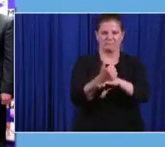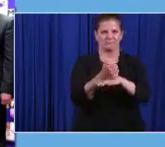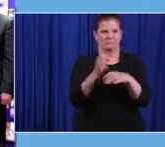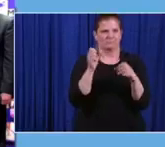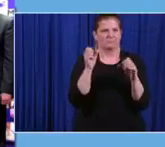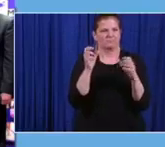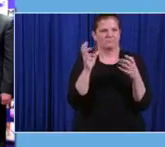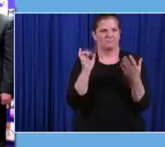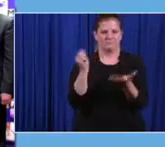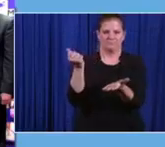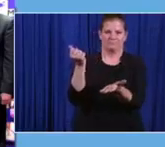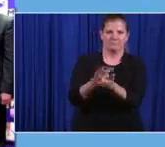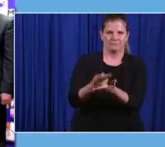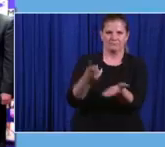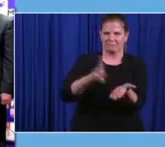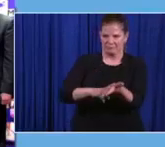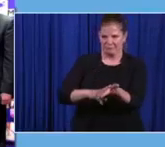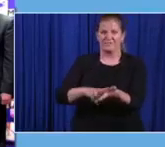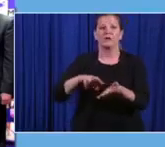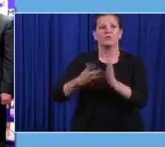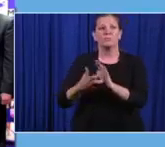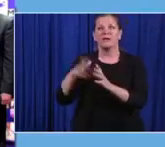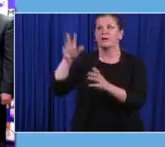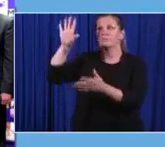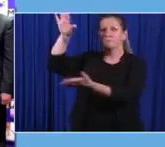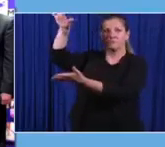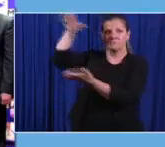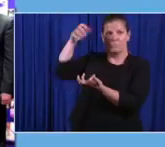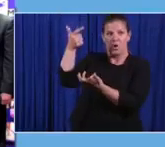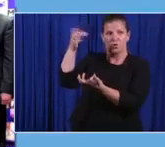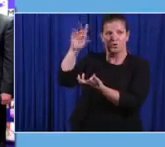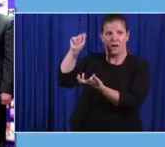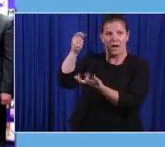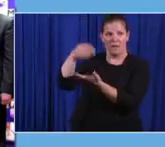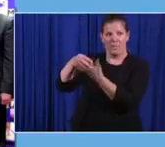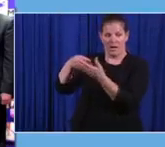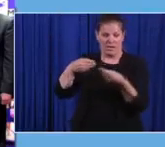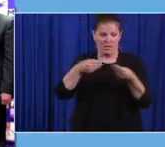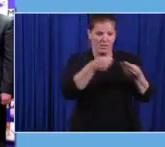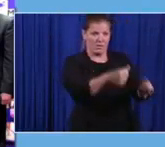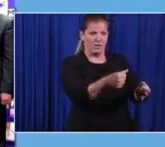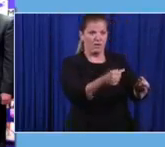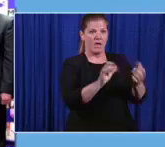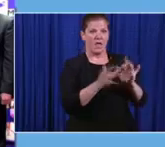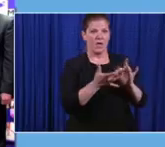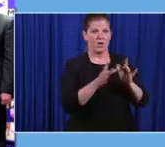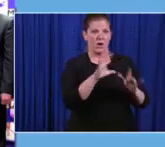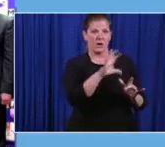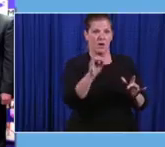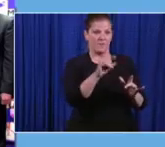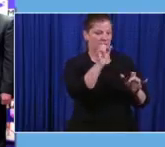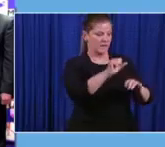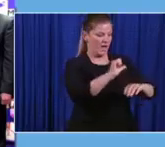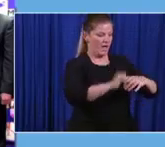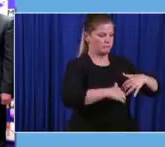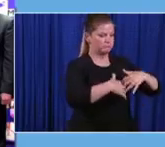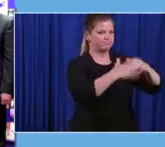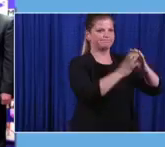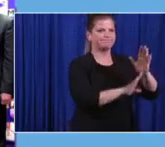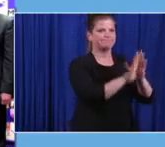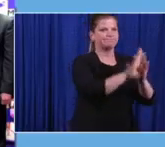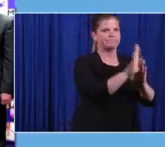enable us to award grants to internet providers to fund the construction of broadband projects in